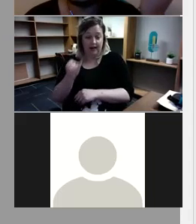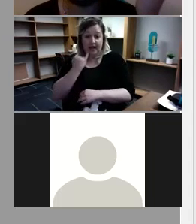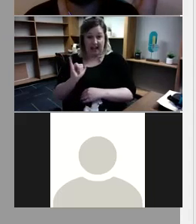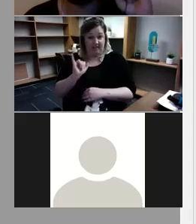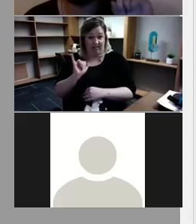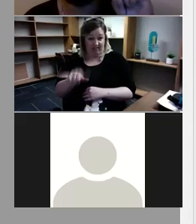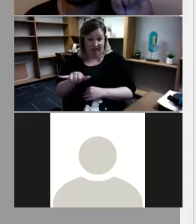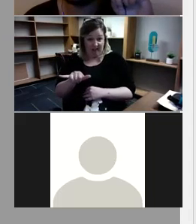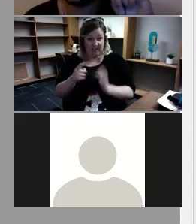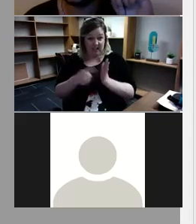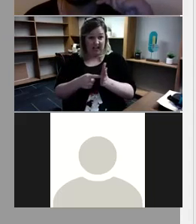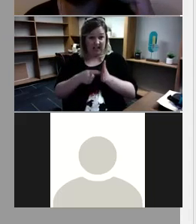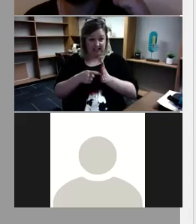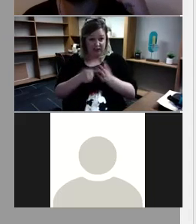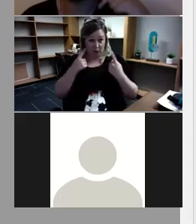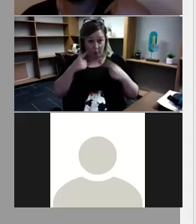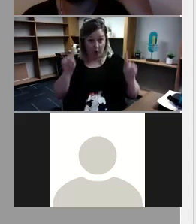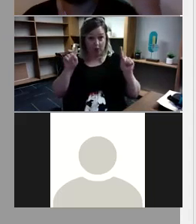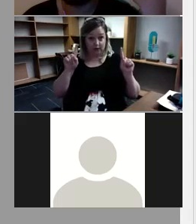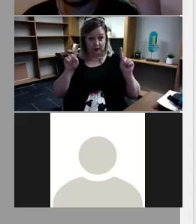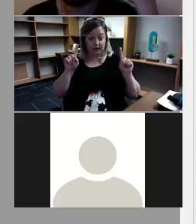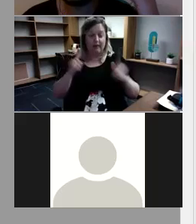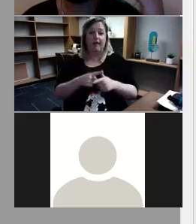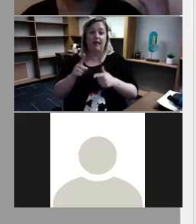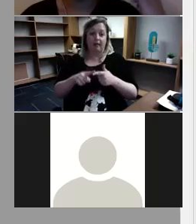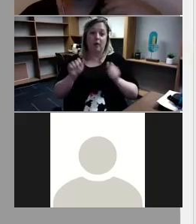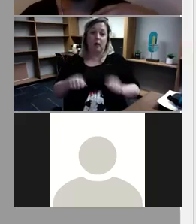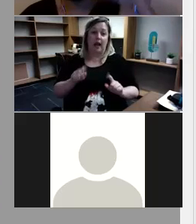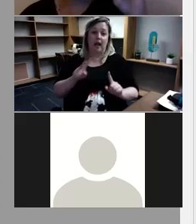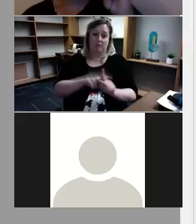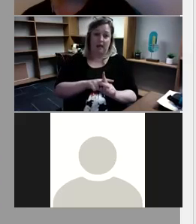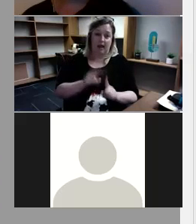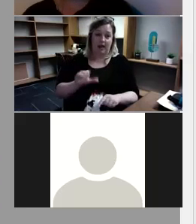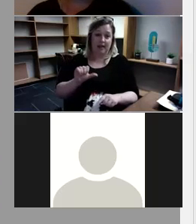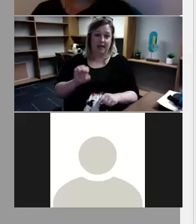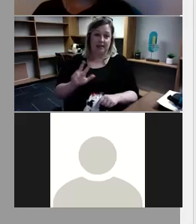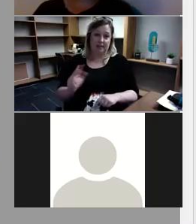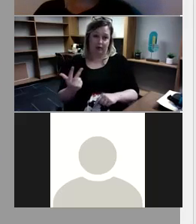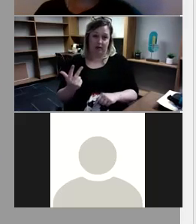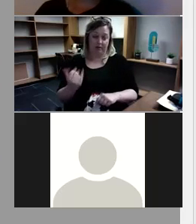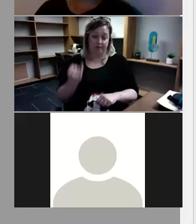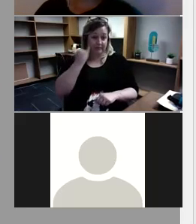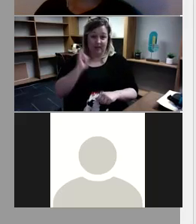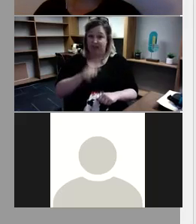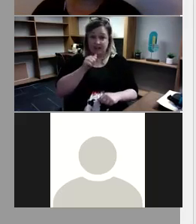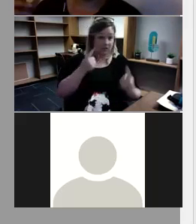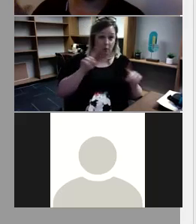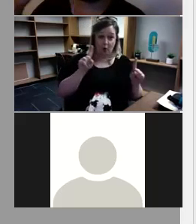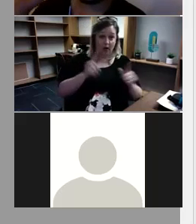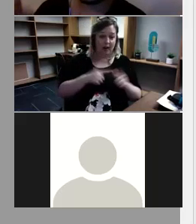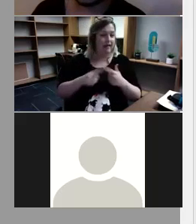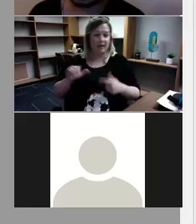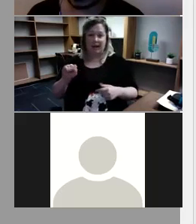only then can you apply case 3, otherwise case 3 does not apply. For most cases, for f of n, where we have